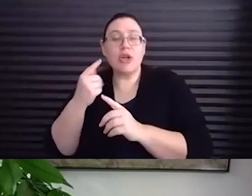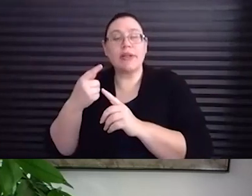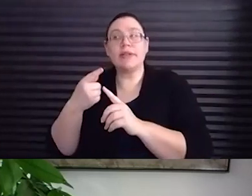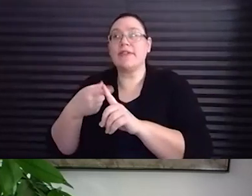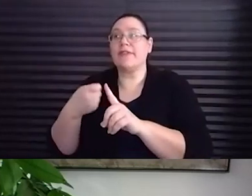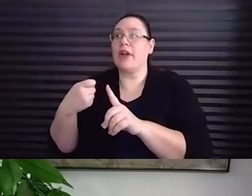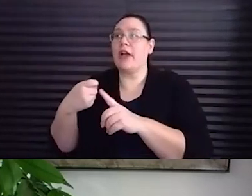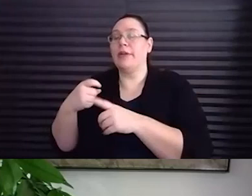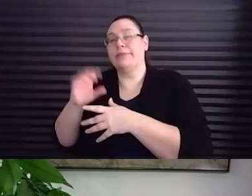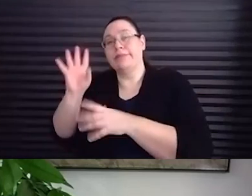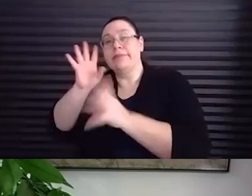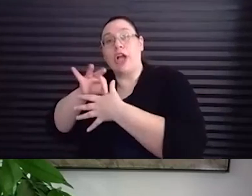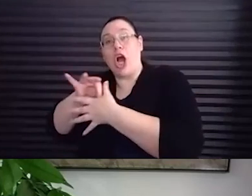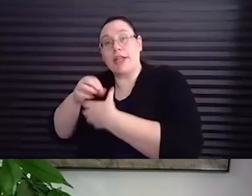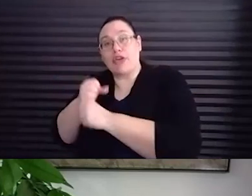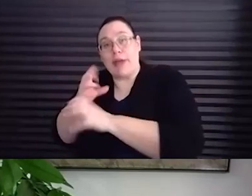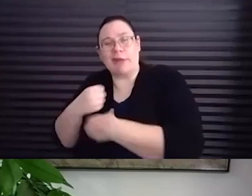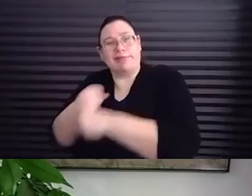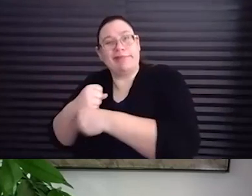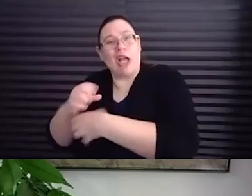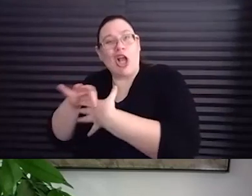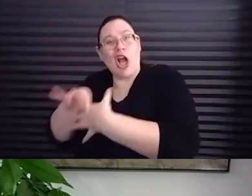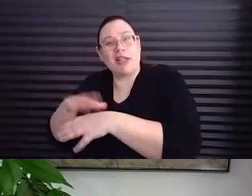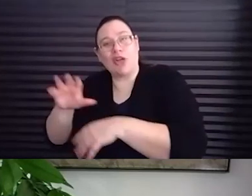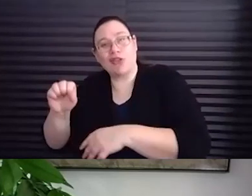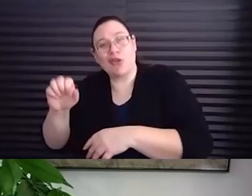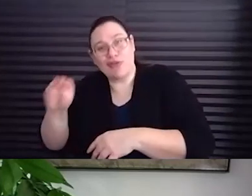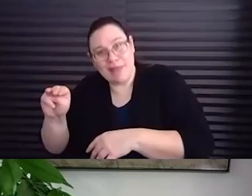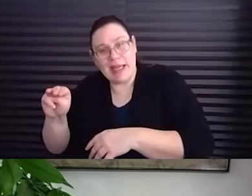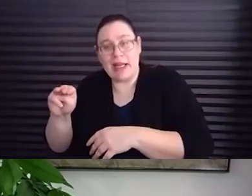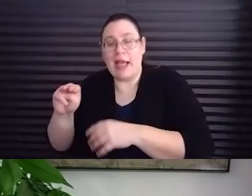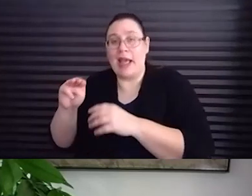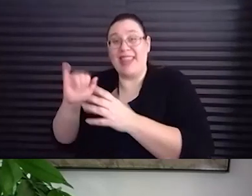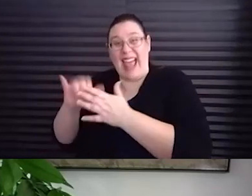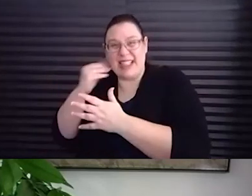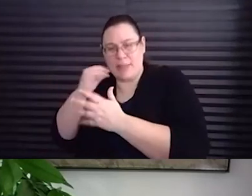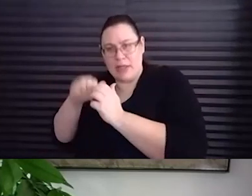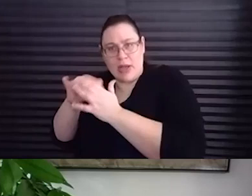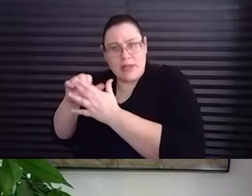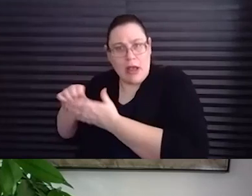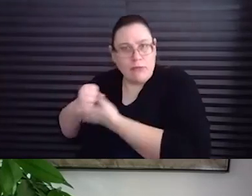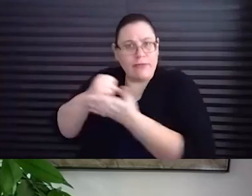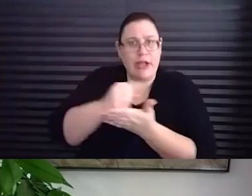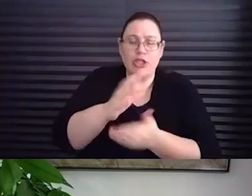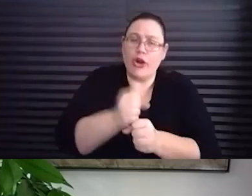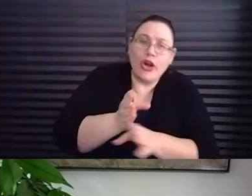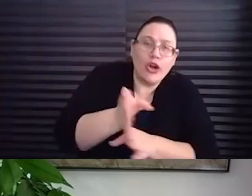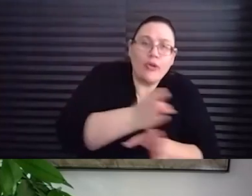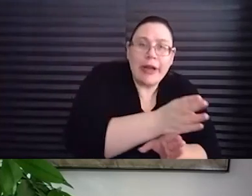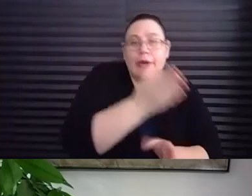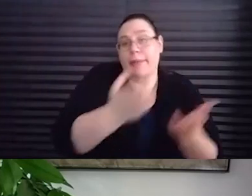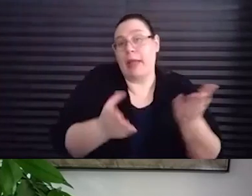a content creator that spent a lot of time creating content on social media, and how has that helped some of the other elements of your career, whether that's other projects,